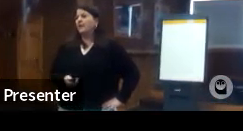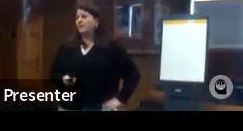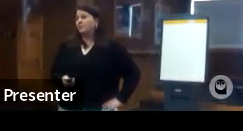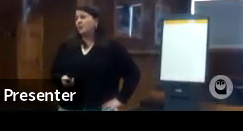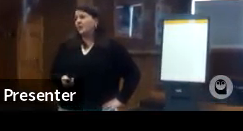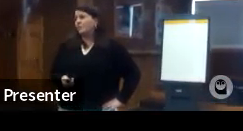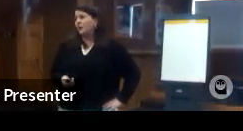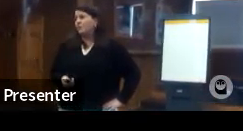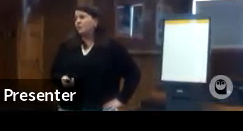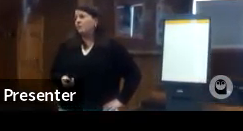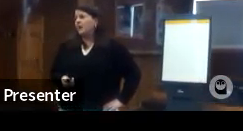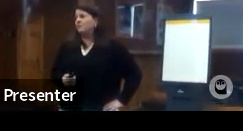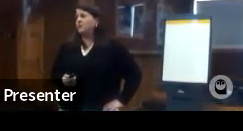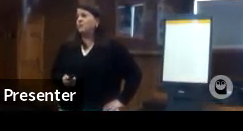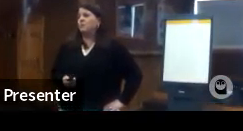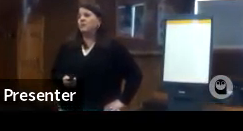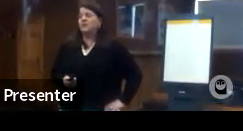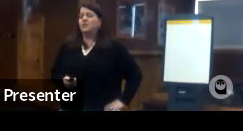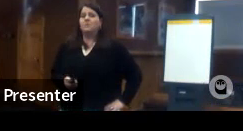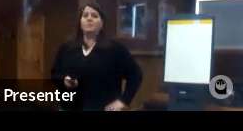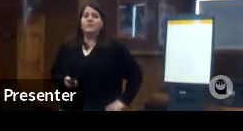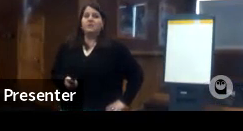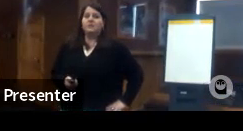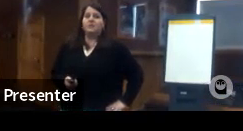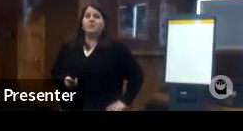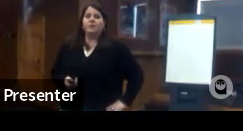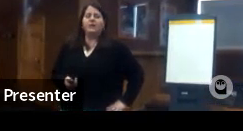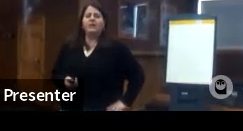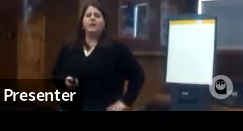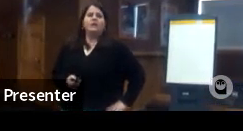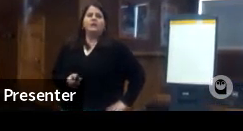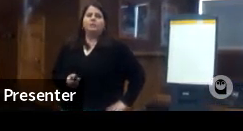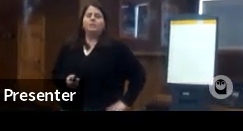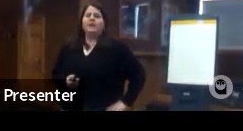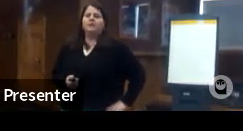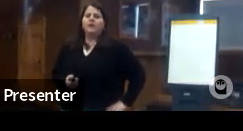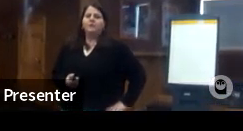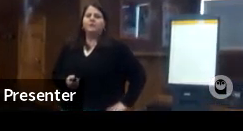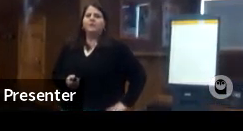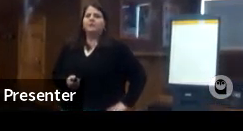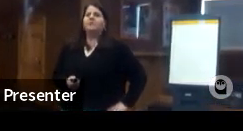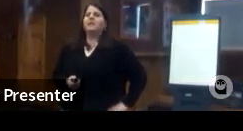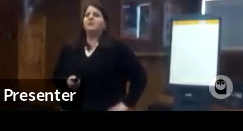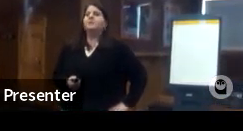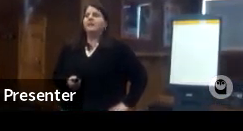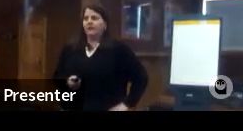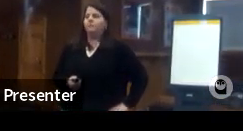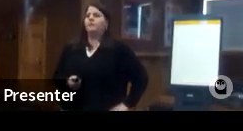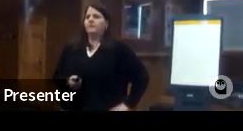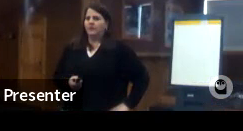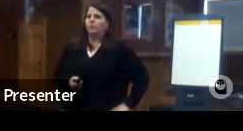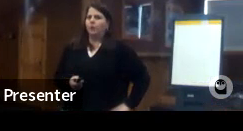but the reality is we're talking about their life, their criminal history, potentially their liberty. Should we make every effort to make sure that they